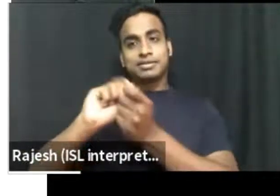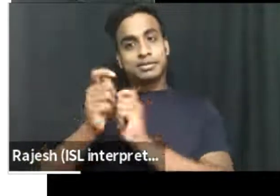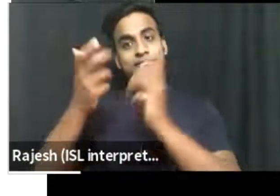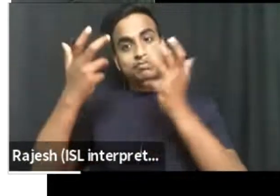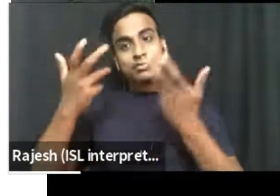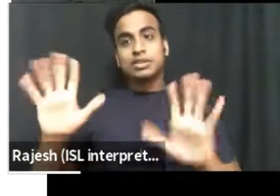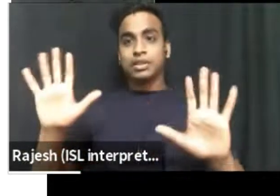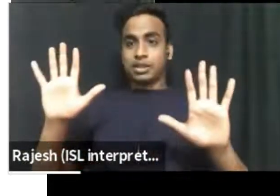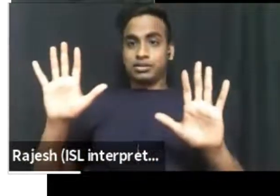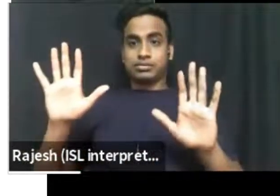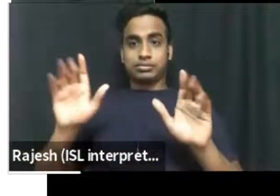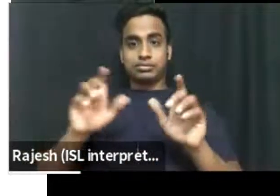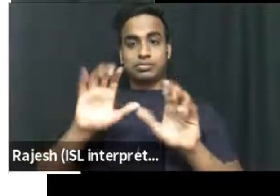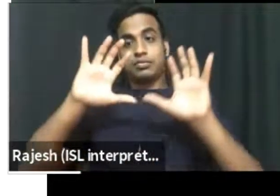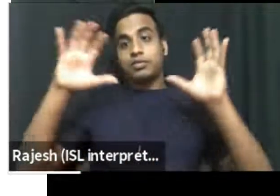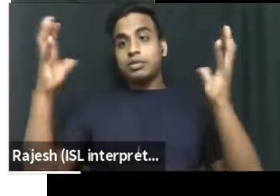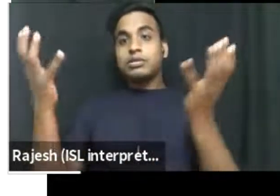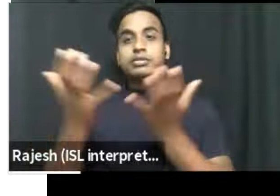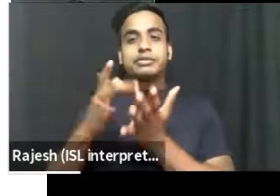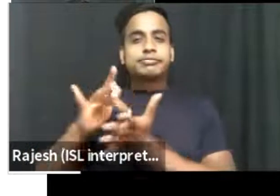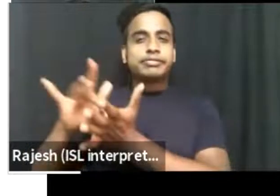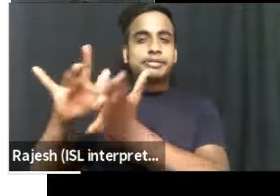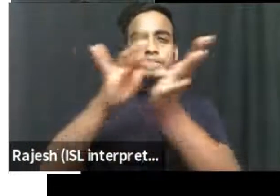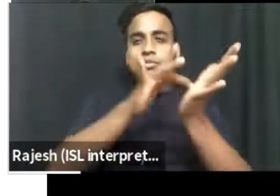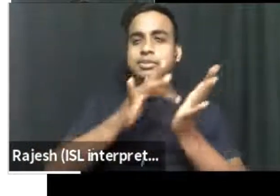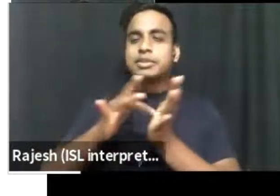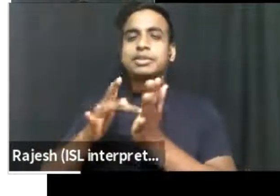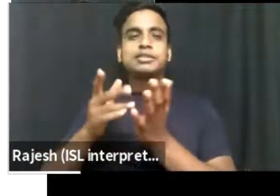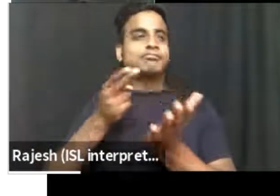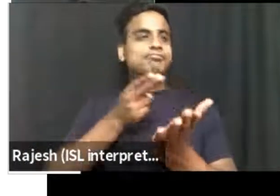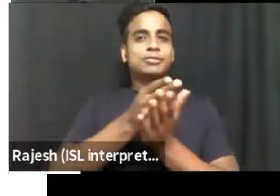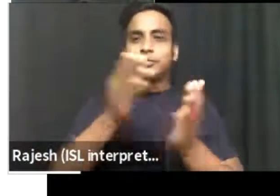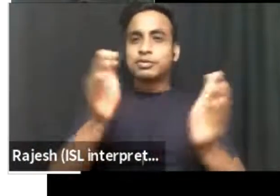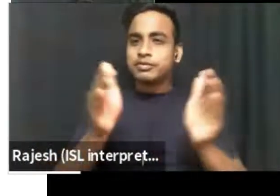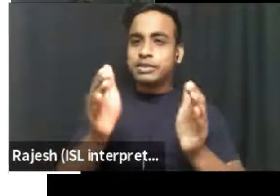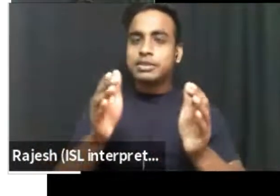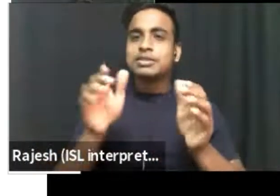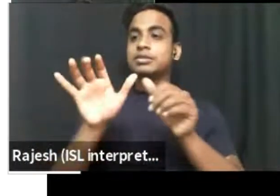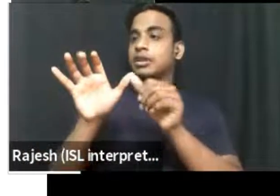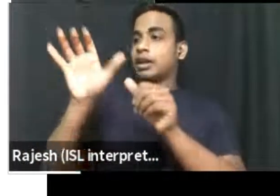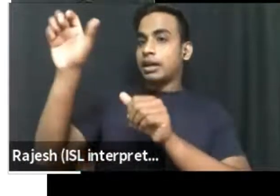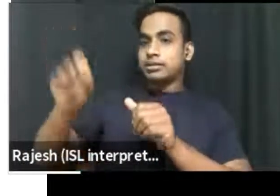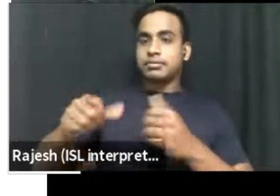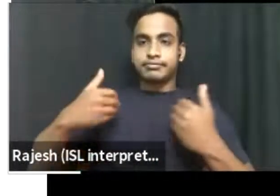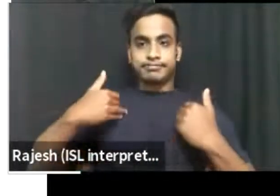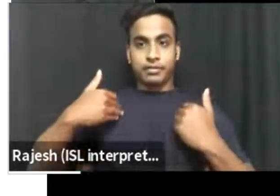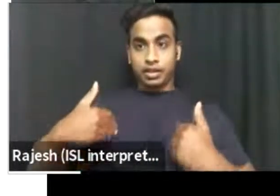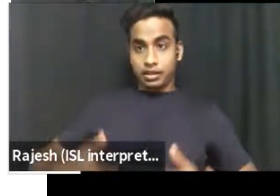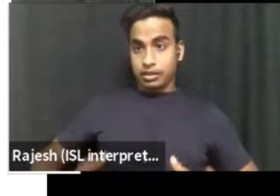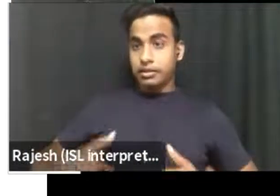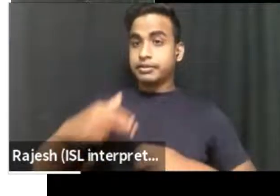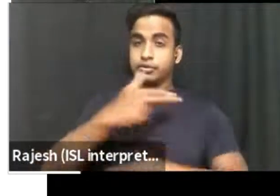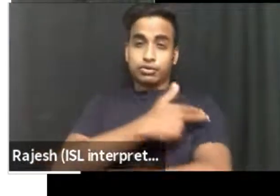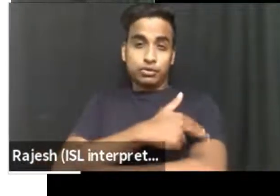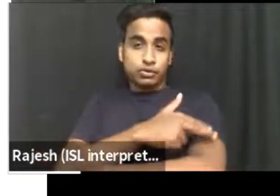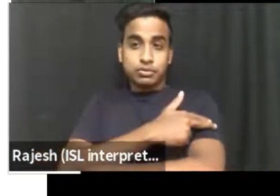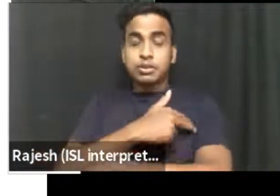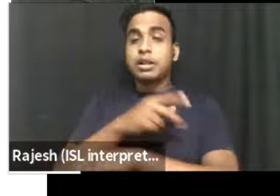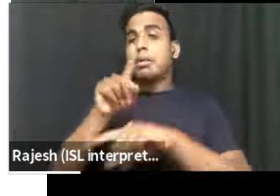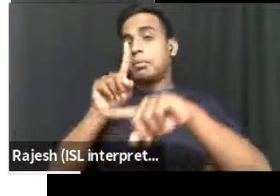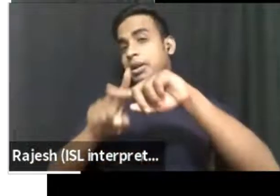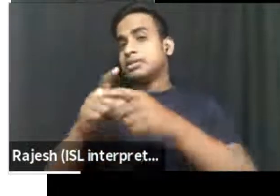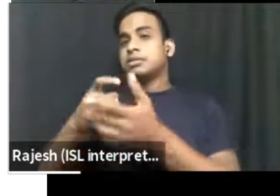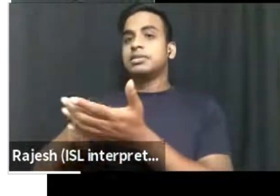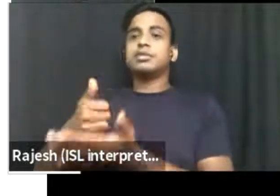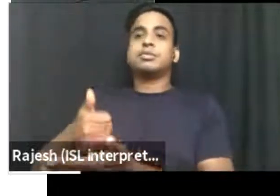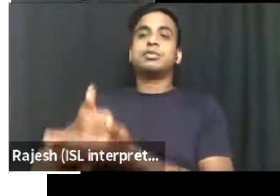of the world, in all the villages, people have access to both healthcare and rehabilitation. Here is